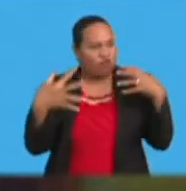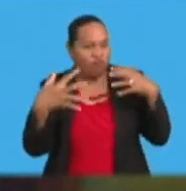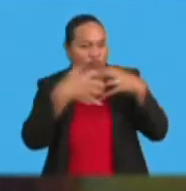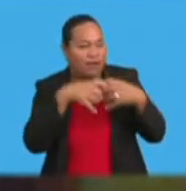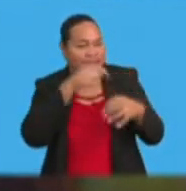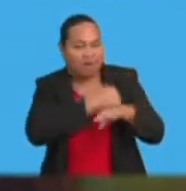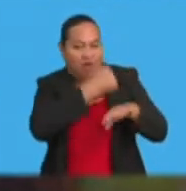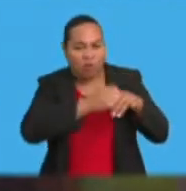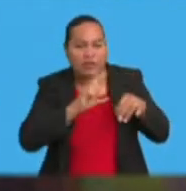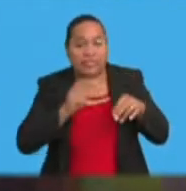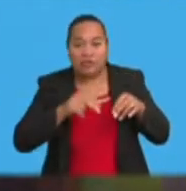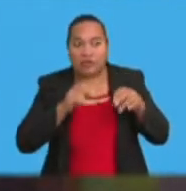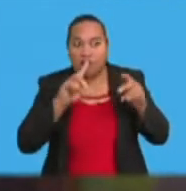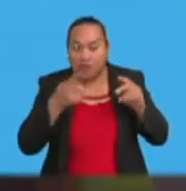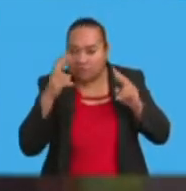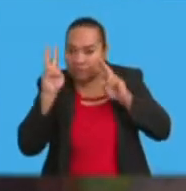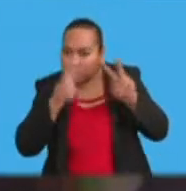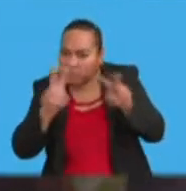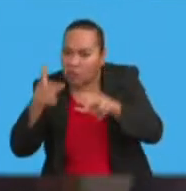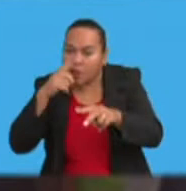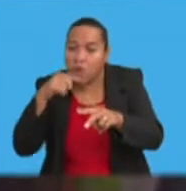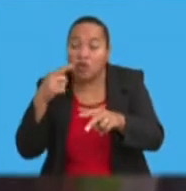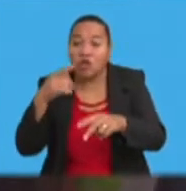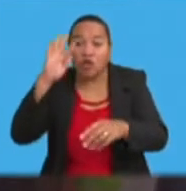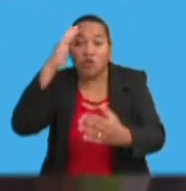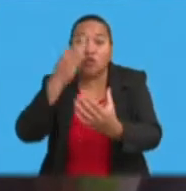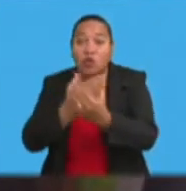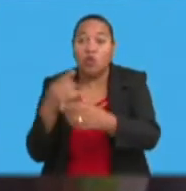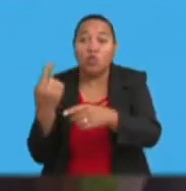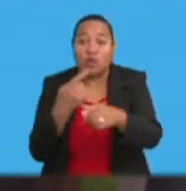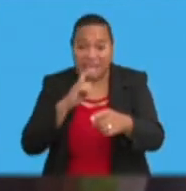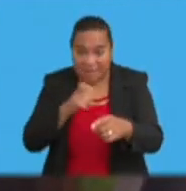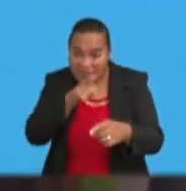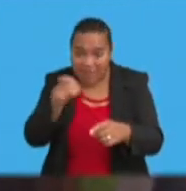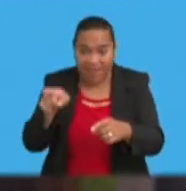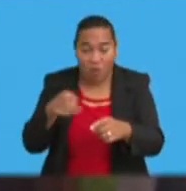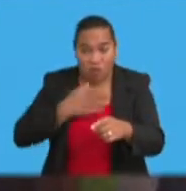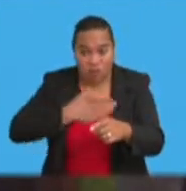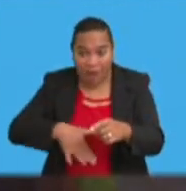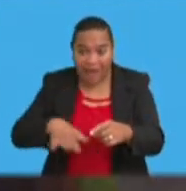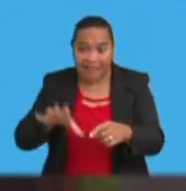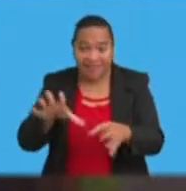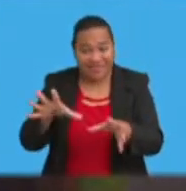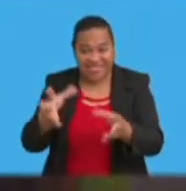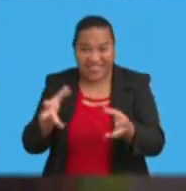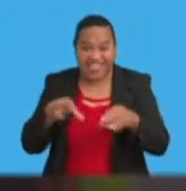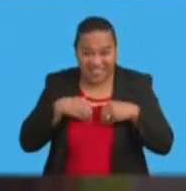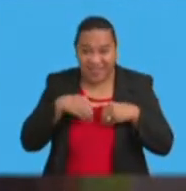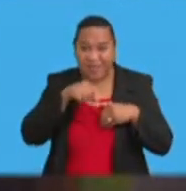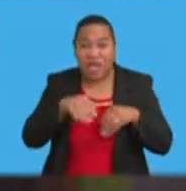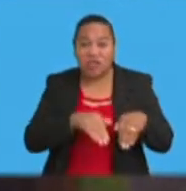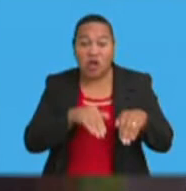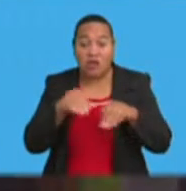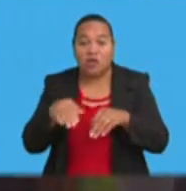And then it has told people in Fiji, especially the students, if you want to get a Topper scholarship, you have to aim for these